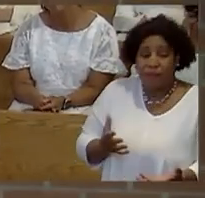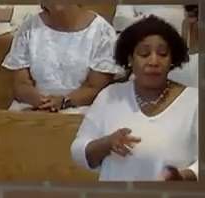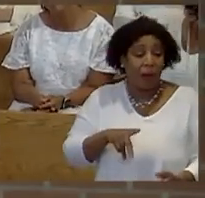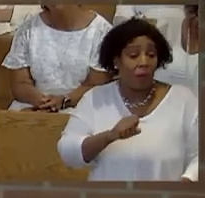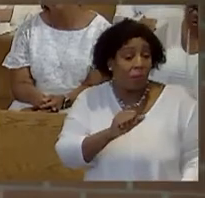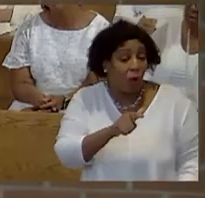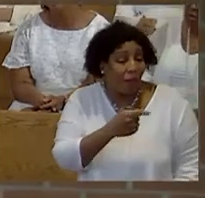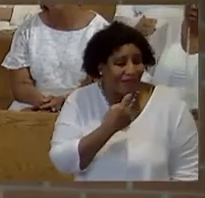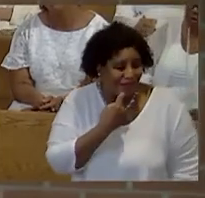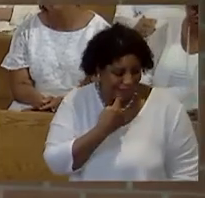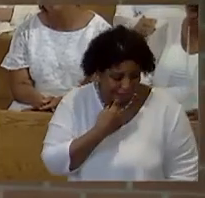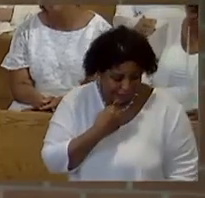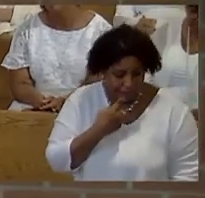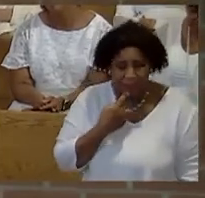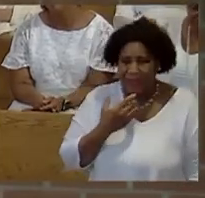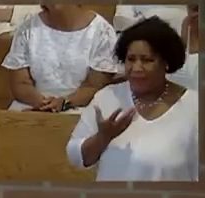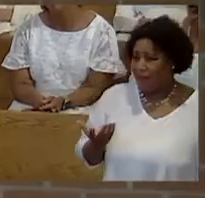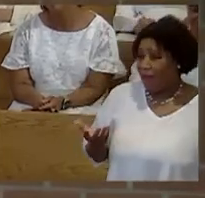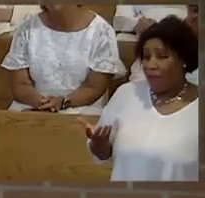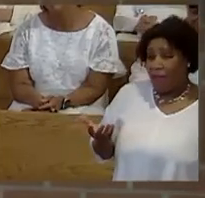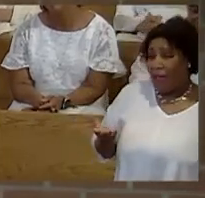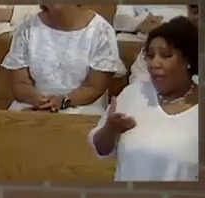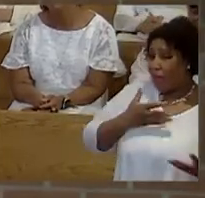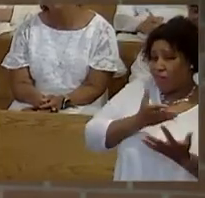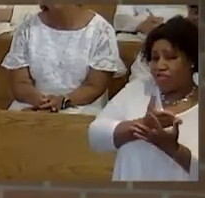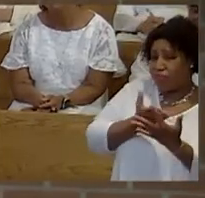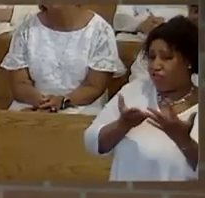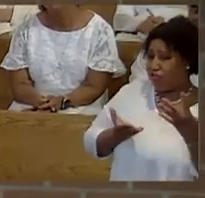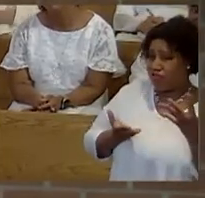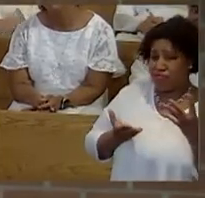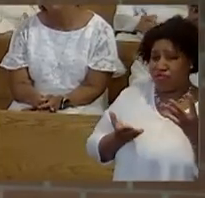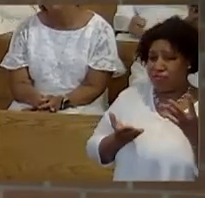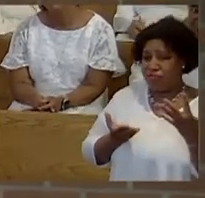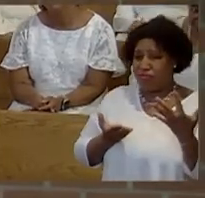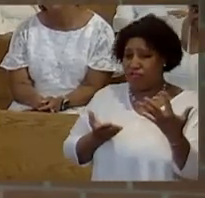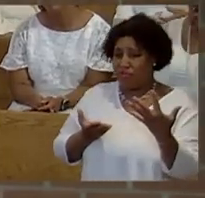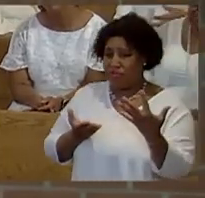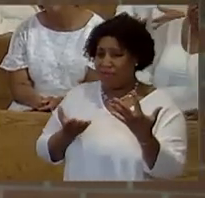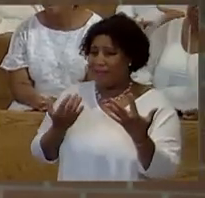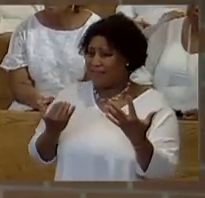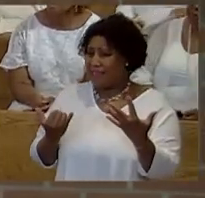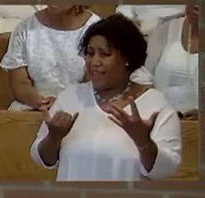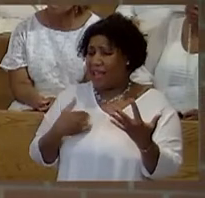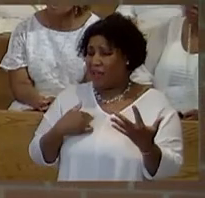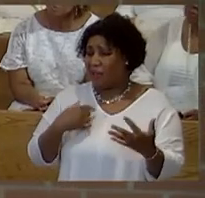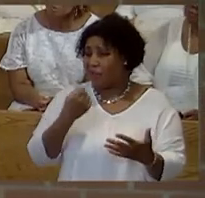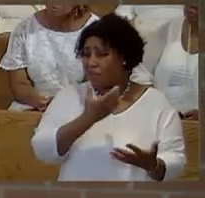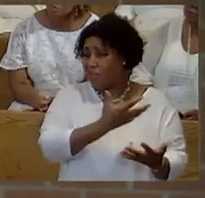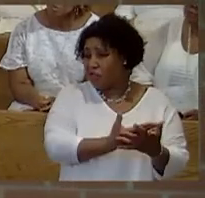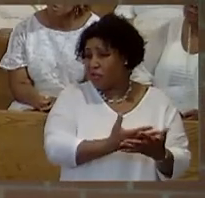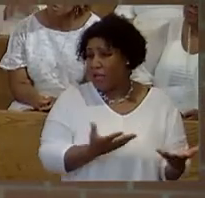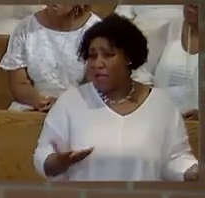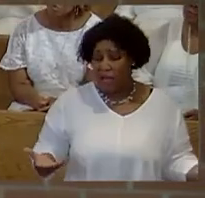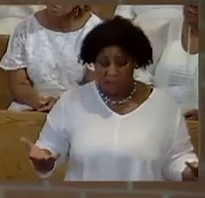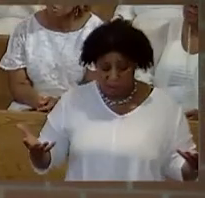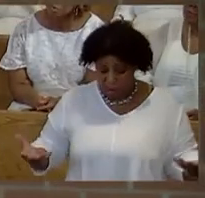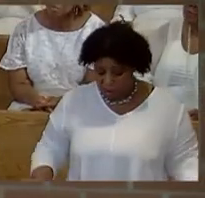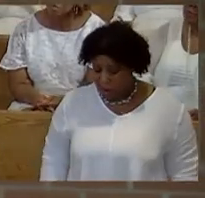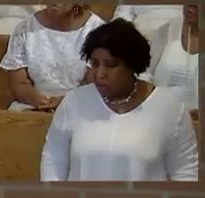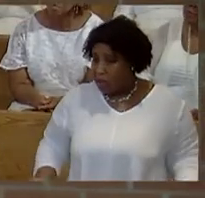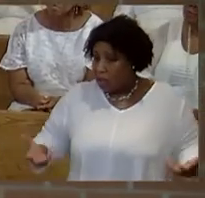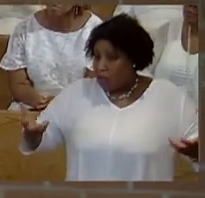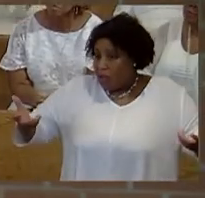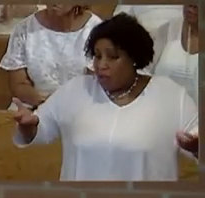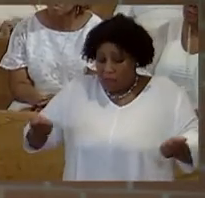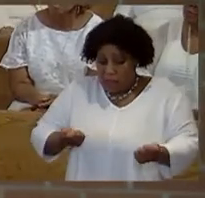that right here that I had everything, but now I'm incarcerated. I had everything, but now I'm